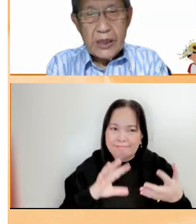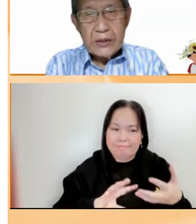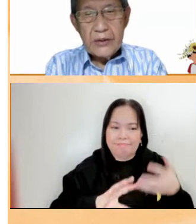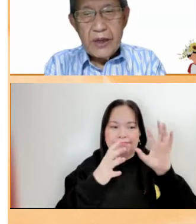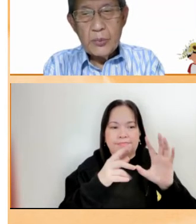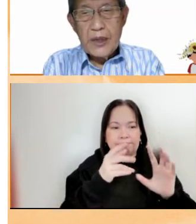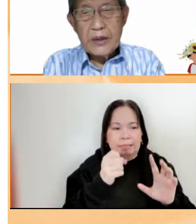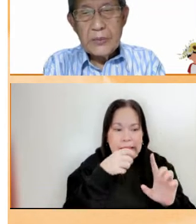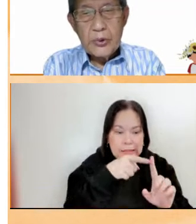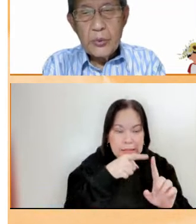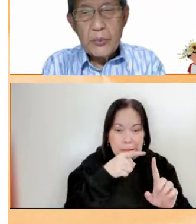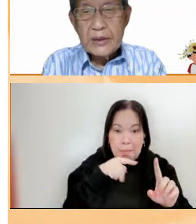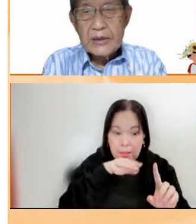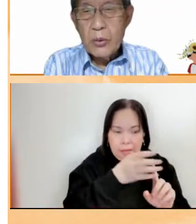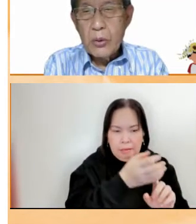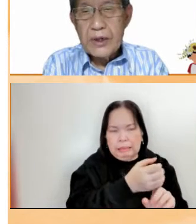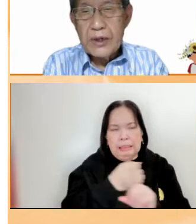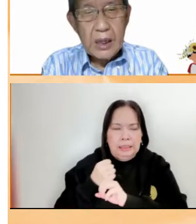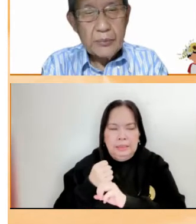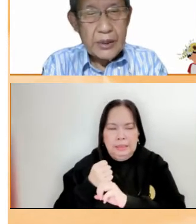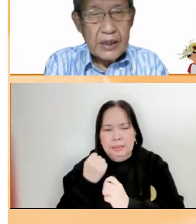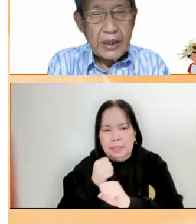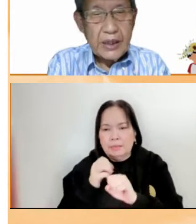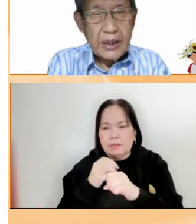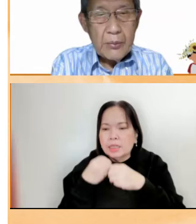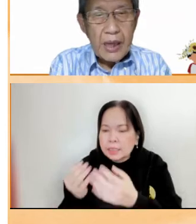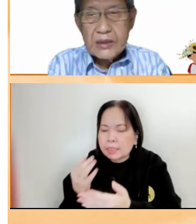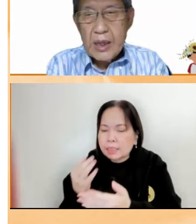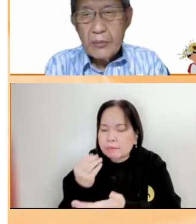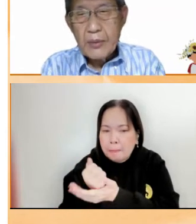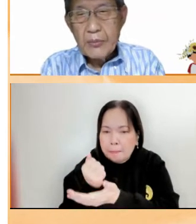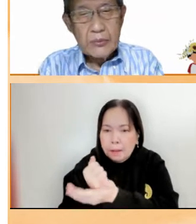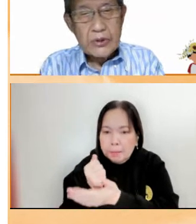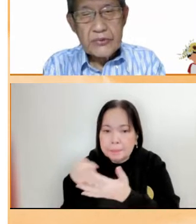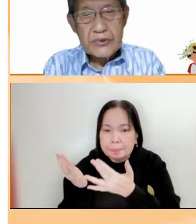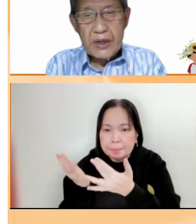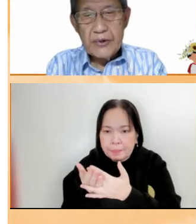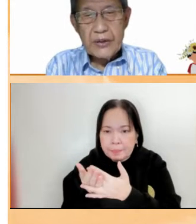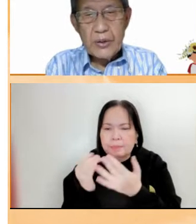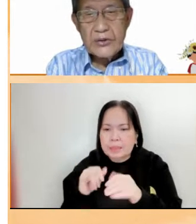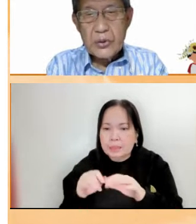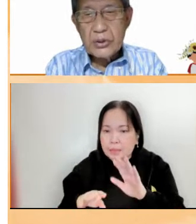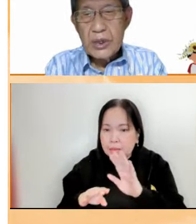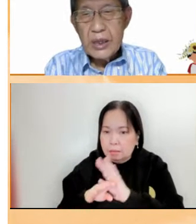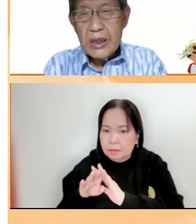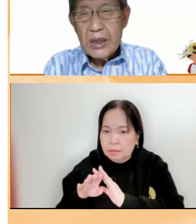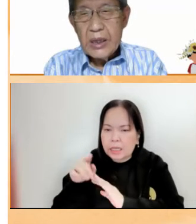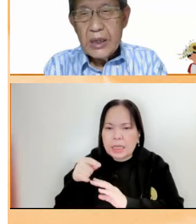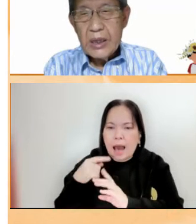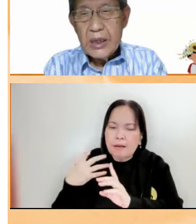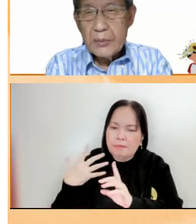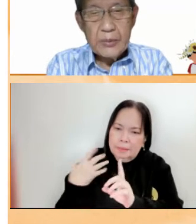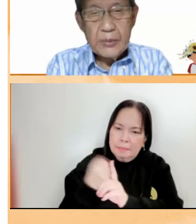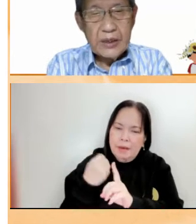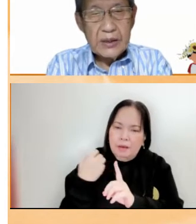home, development improvements are often accompanied by some problems of self-regulation,